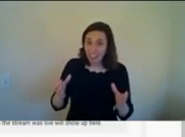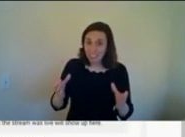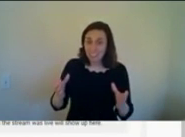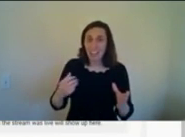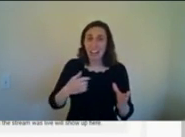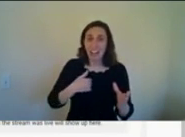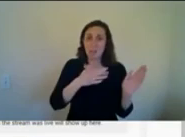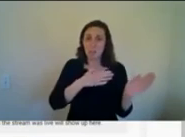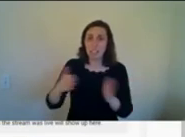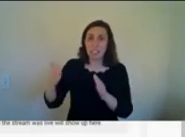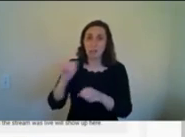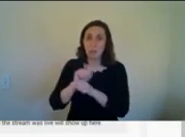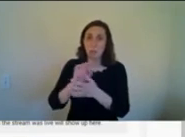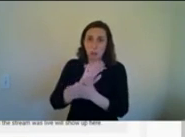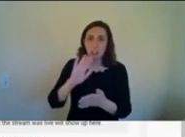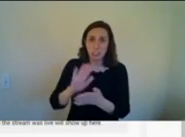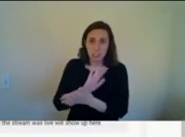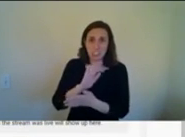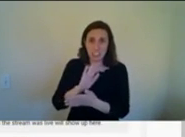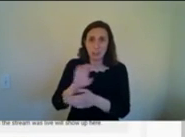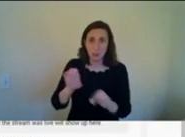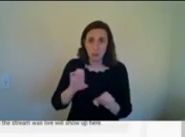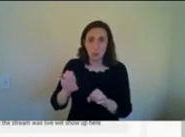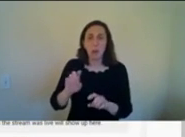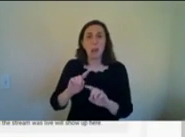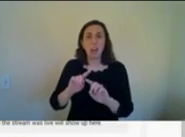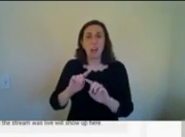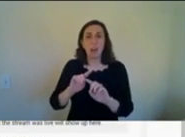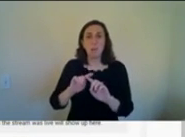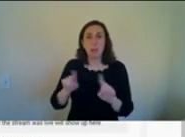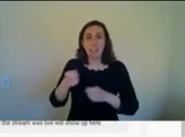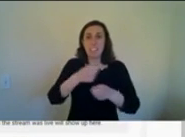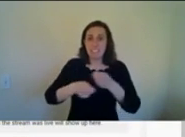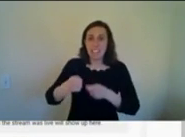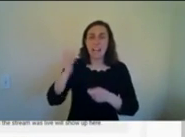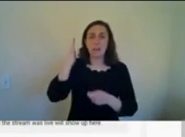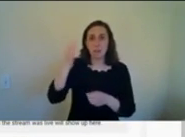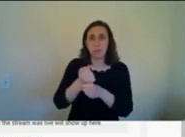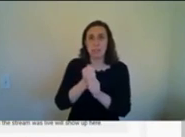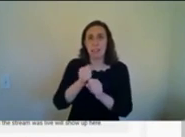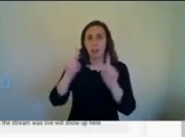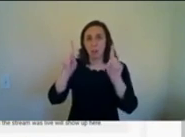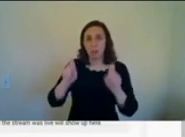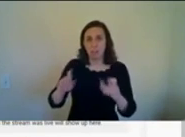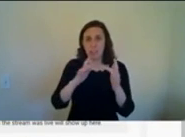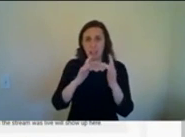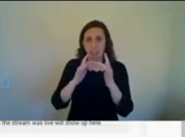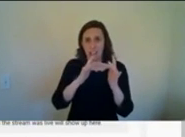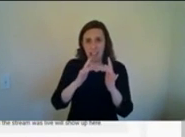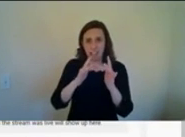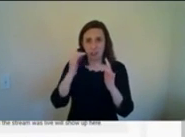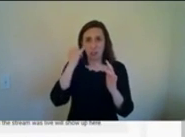worth of stuff, which I'm going to put up as a quiz online so that you can have questions